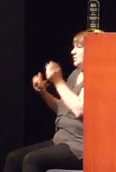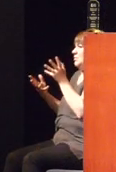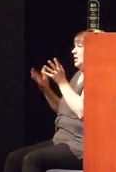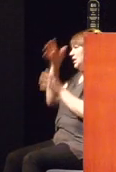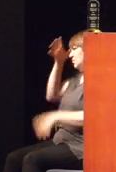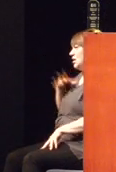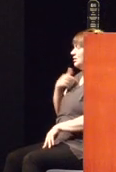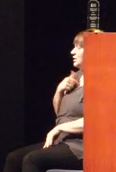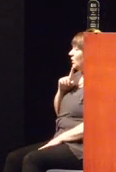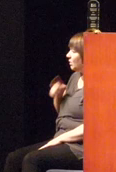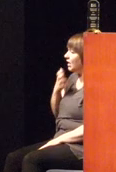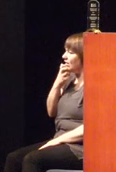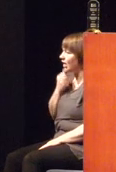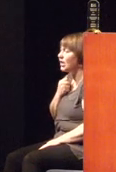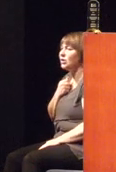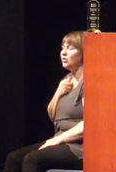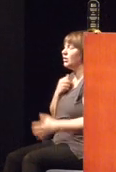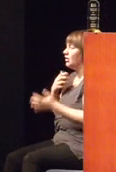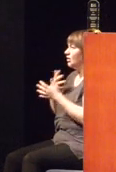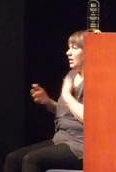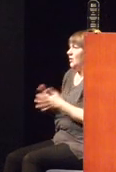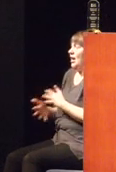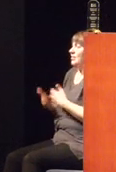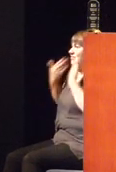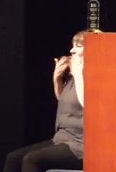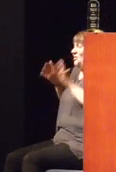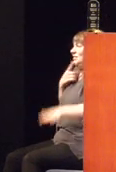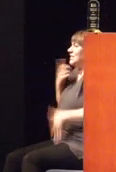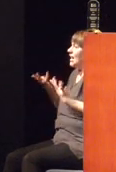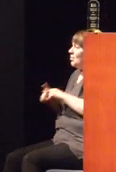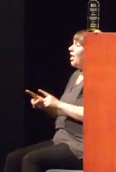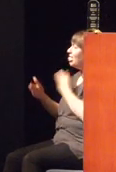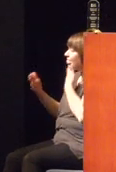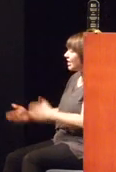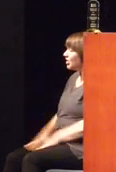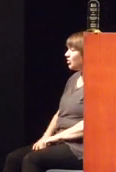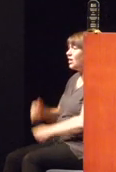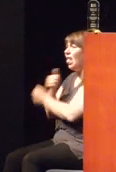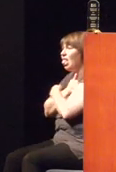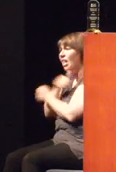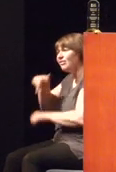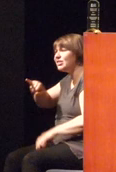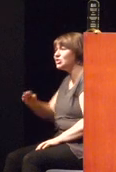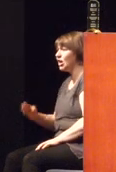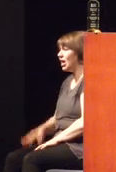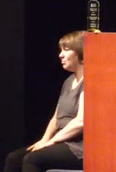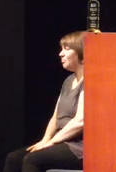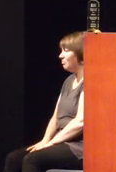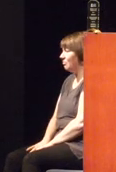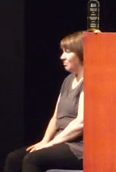really value. And anyway, I don't know what to say except for thank you, and I'd love this job.